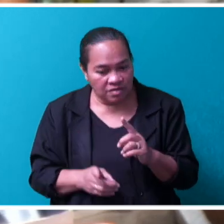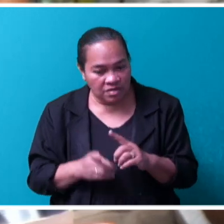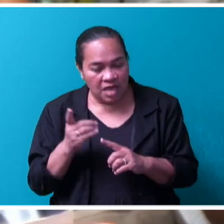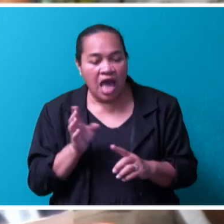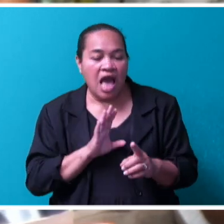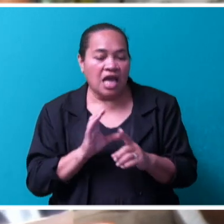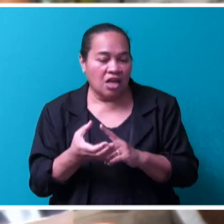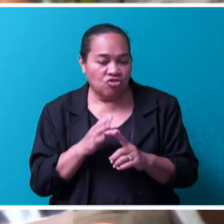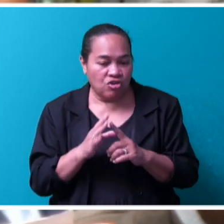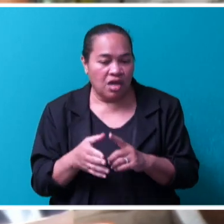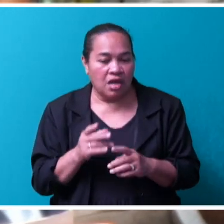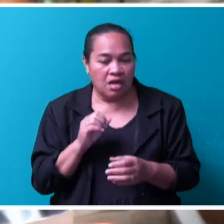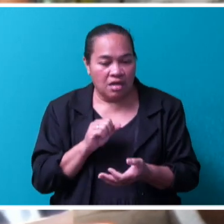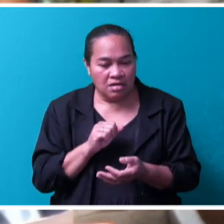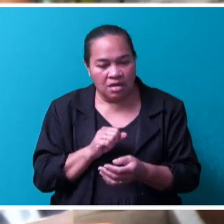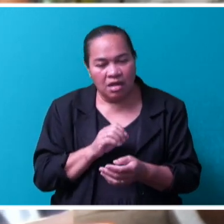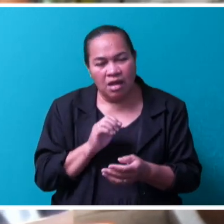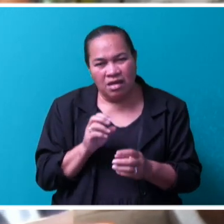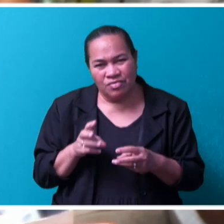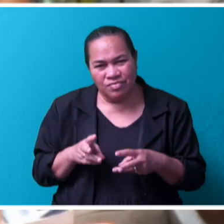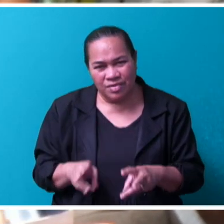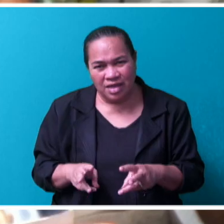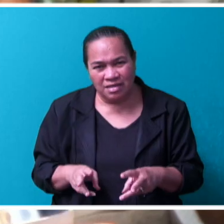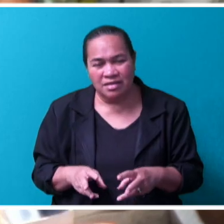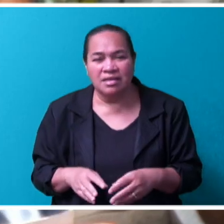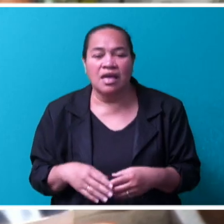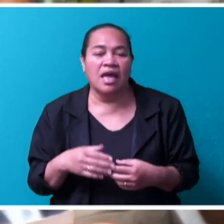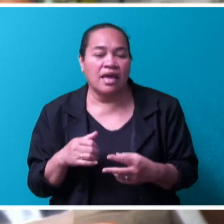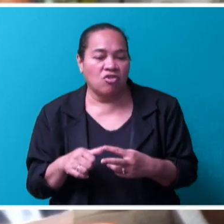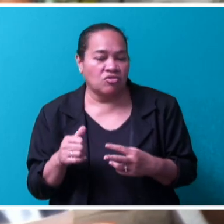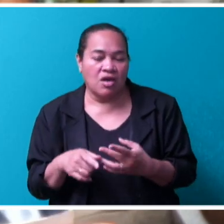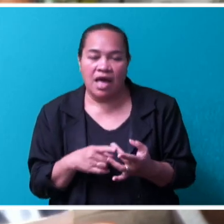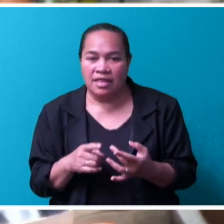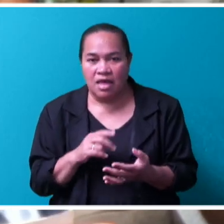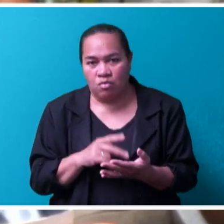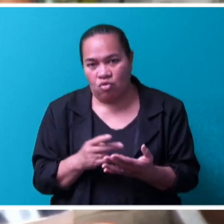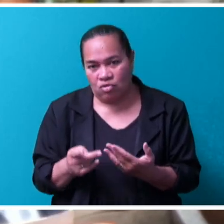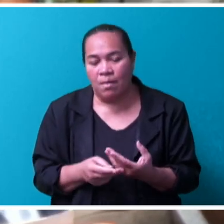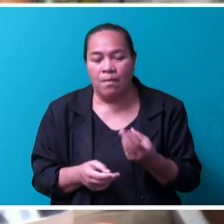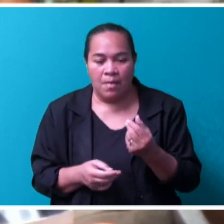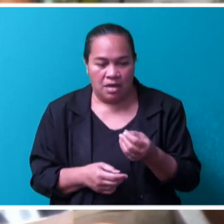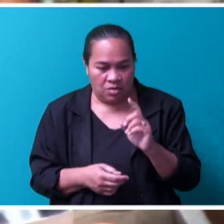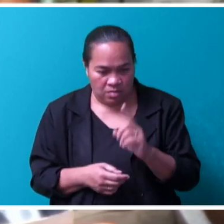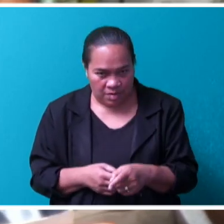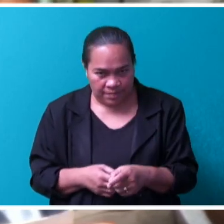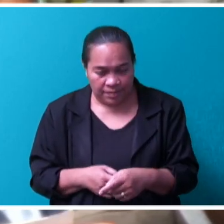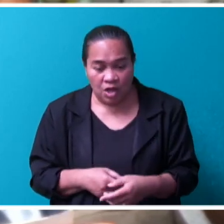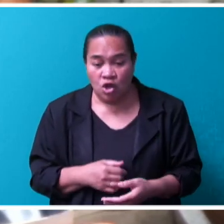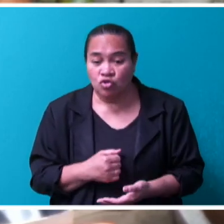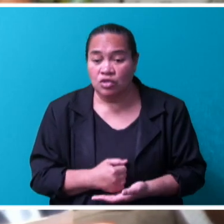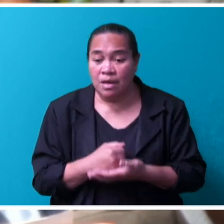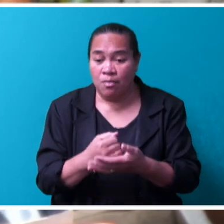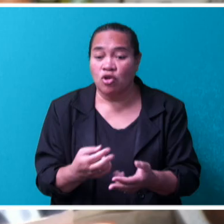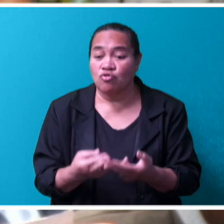protocol, and coordinations of government programs. Mr. Speaker, sir, to support the iTaukei resource